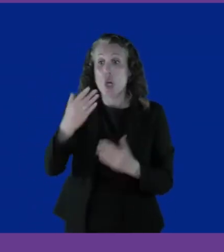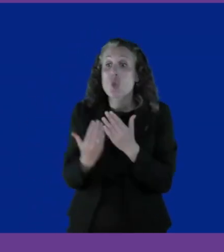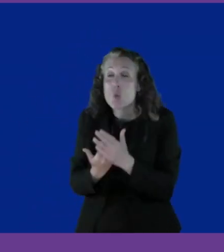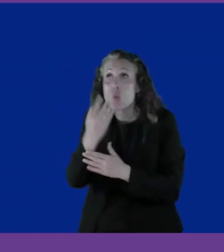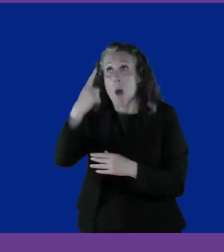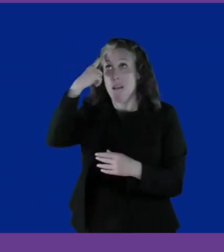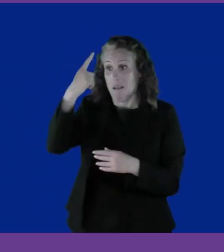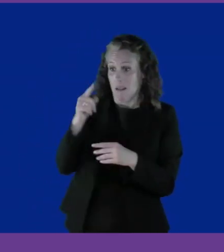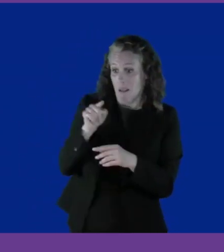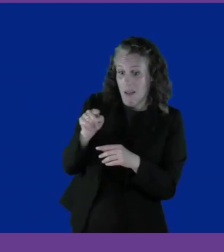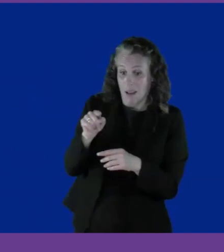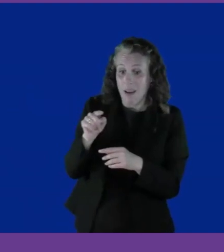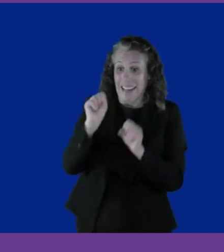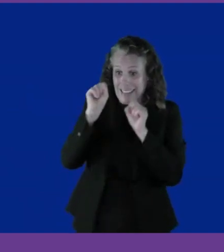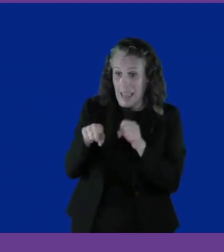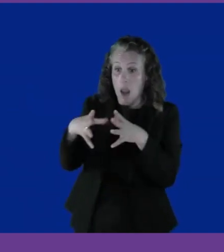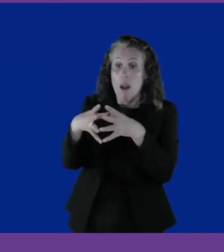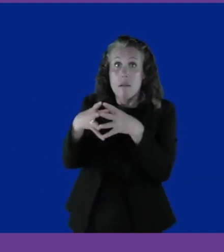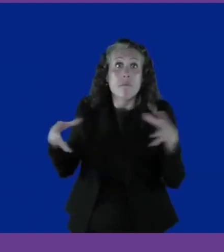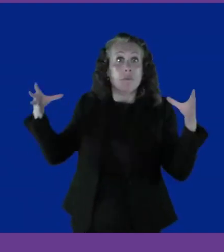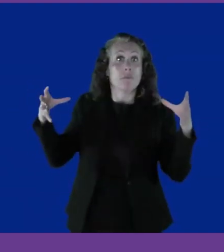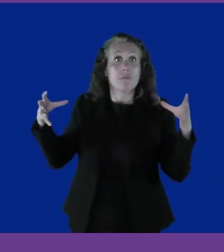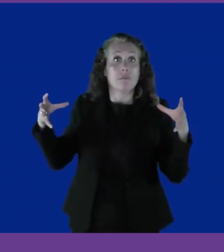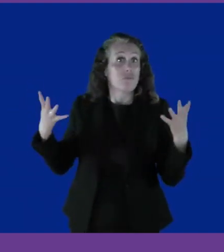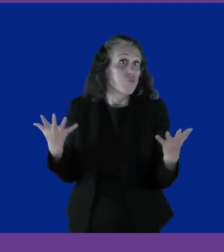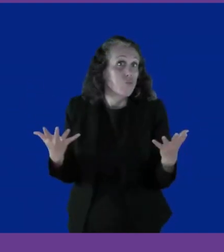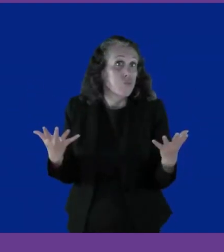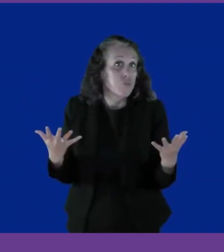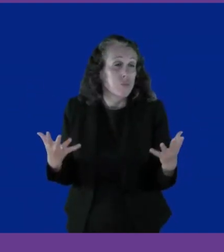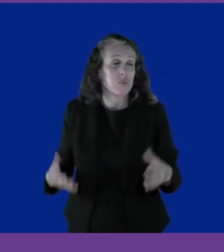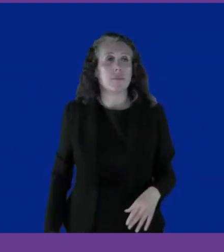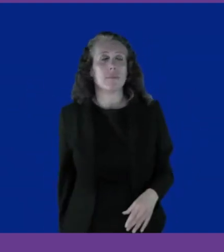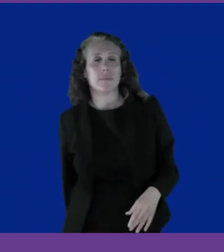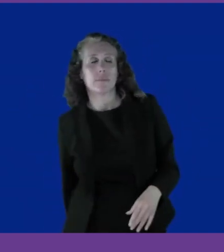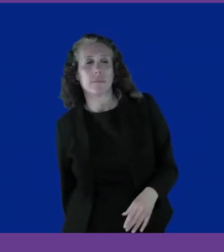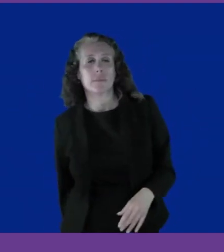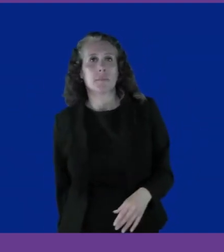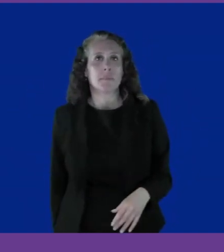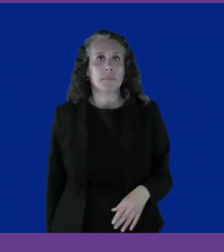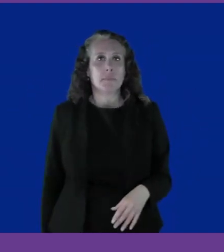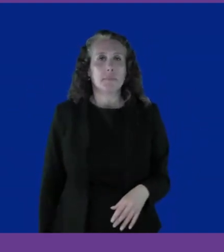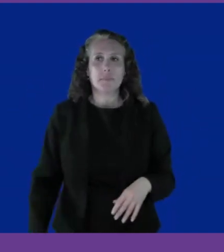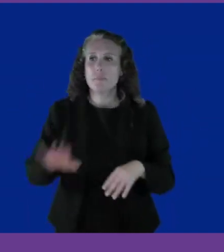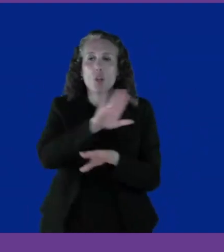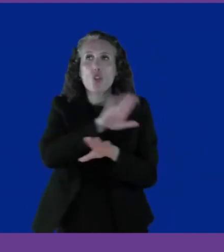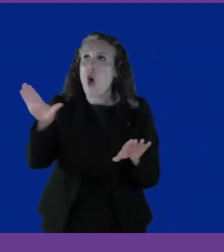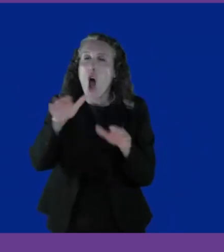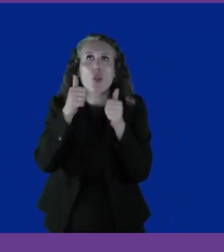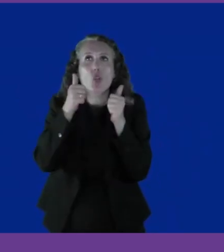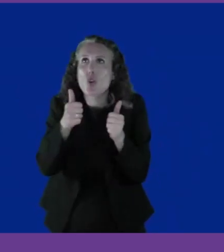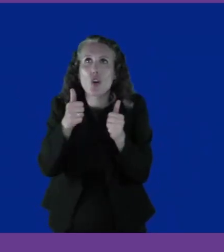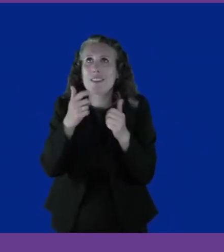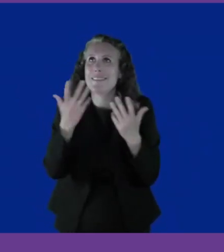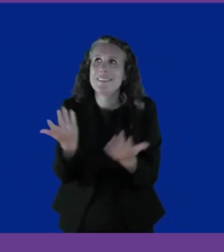of solutions that we are discussing. So it's not a very good solution, I guess, to have in all